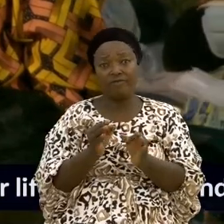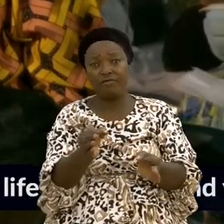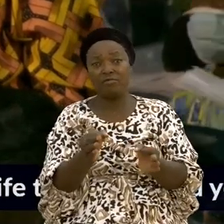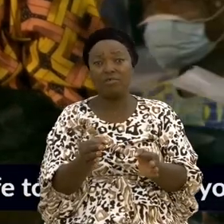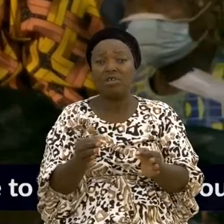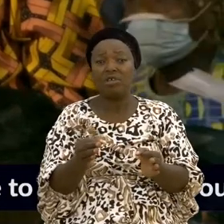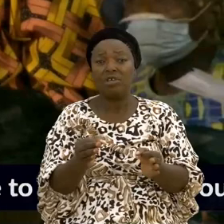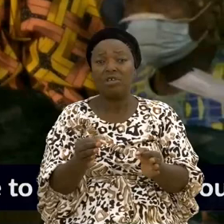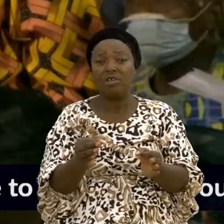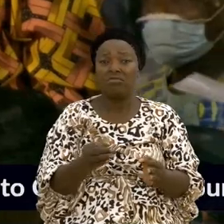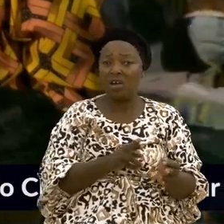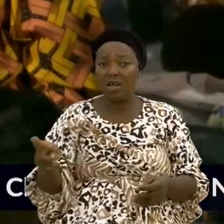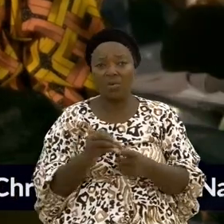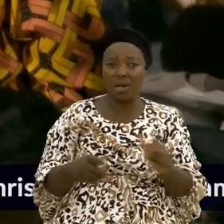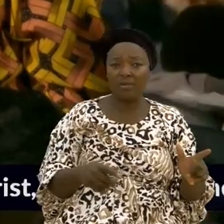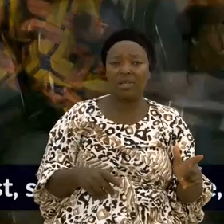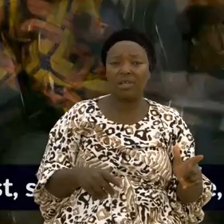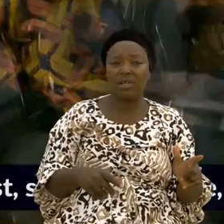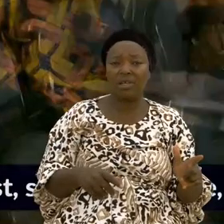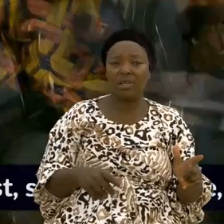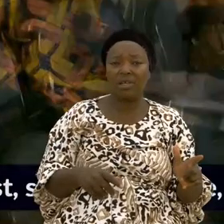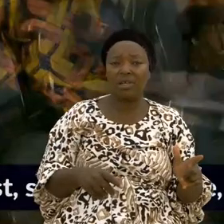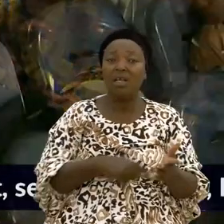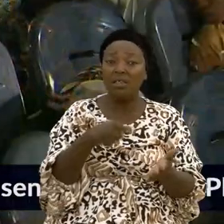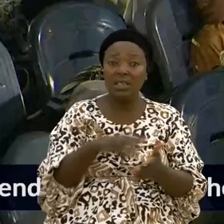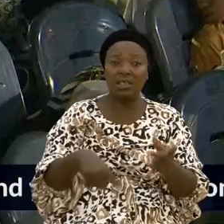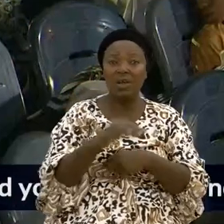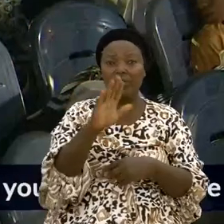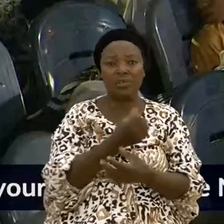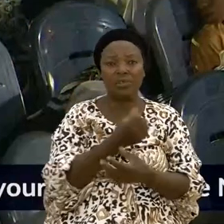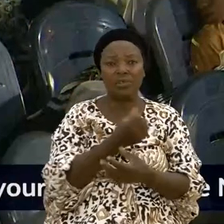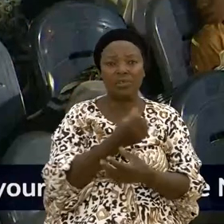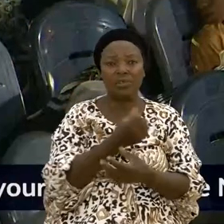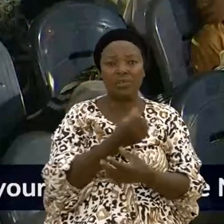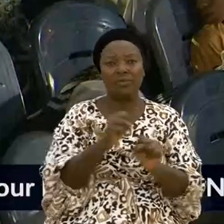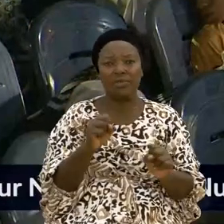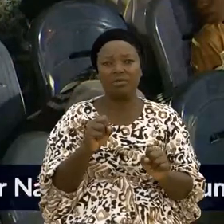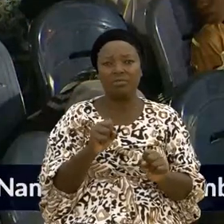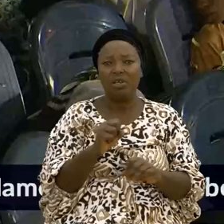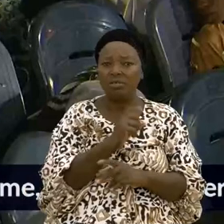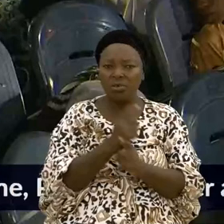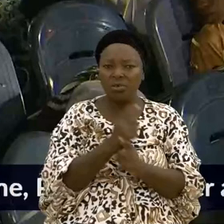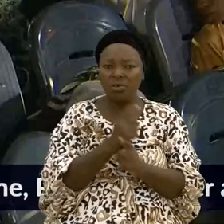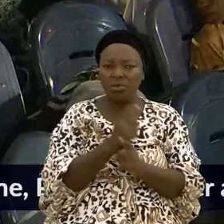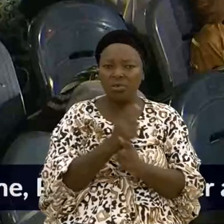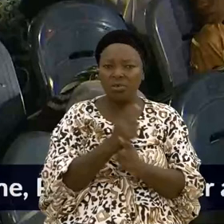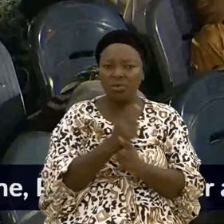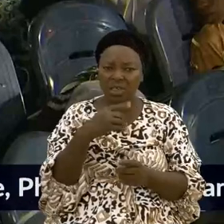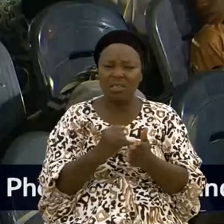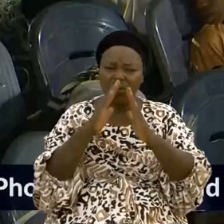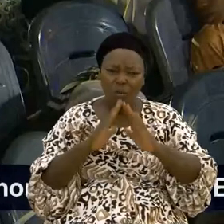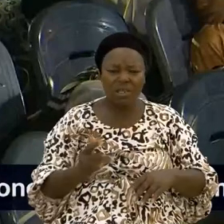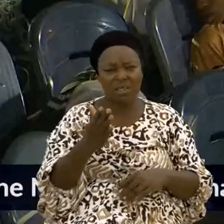right, on the left. This is the day of your salvation. Just say quietly there,